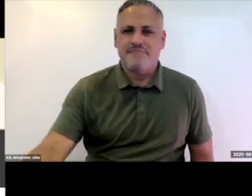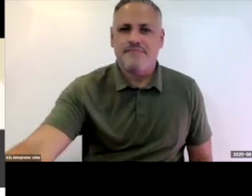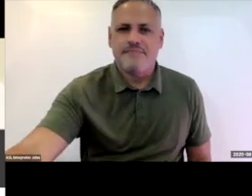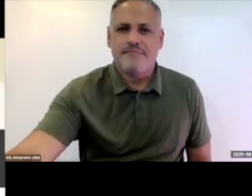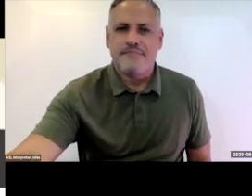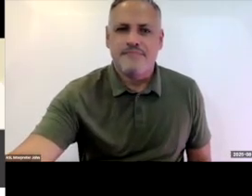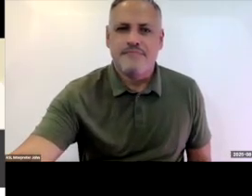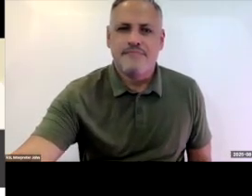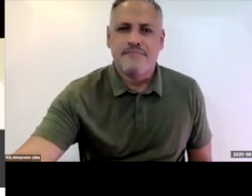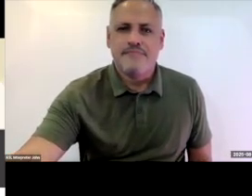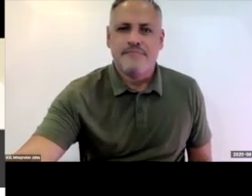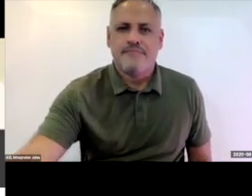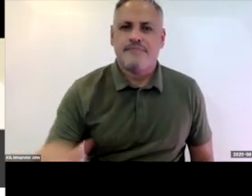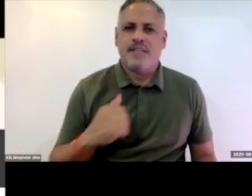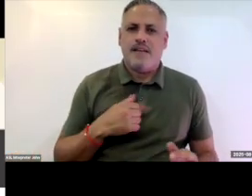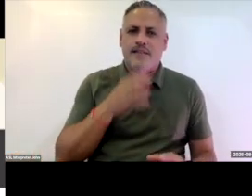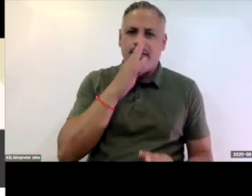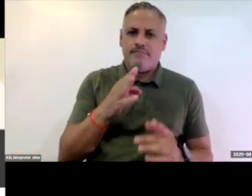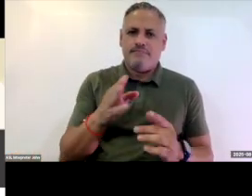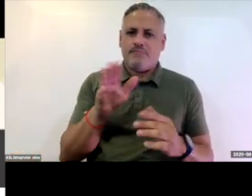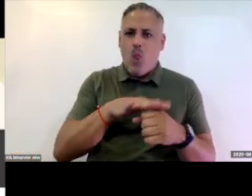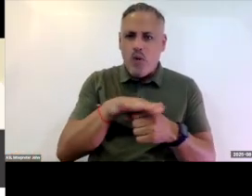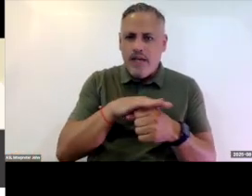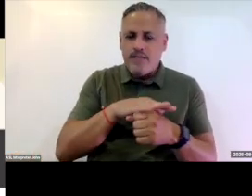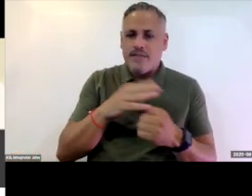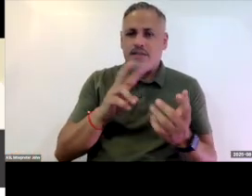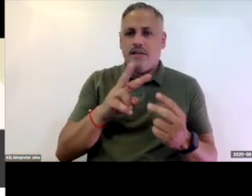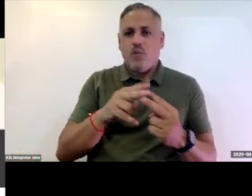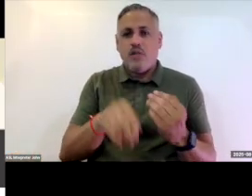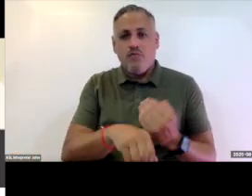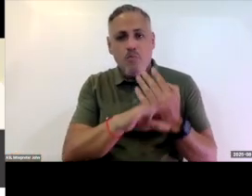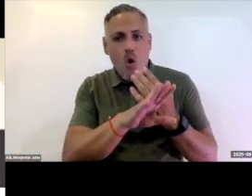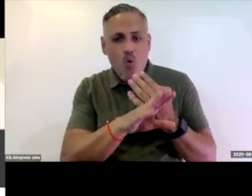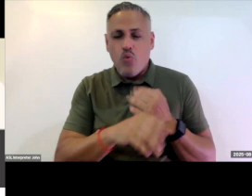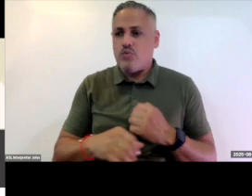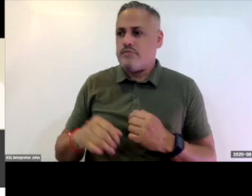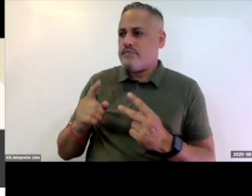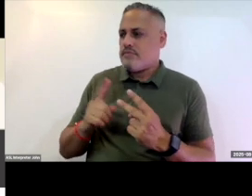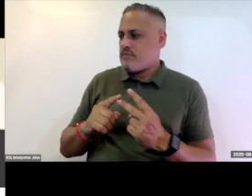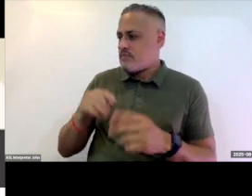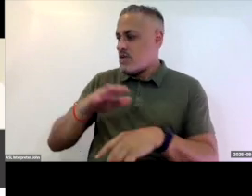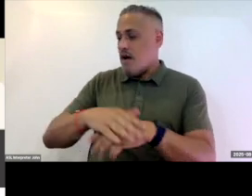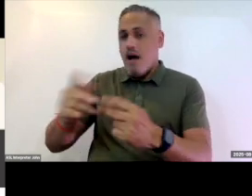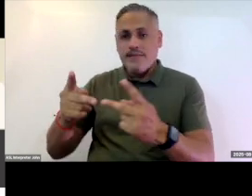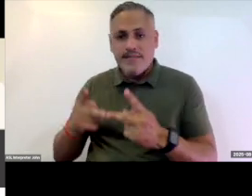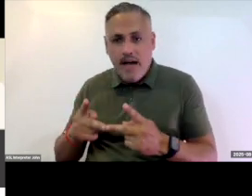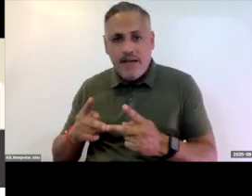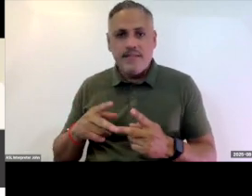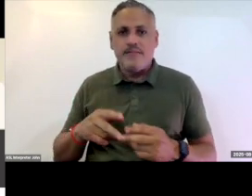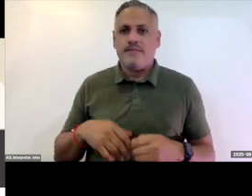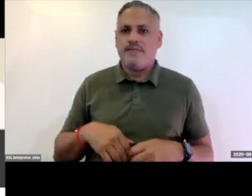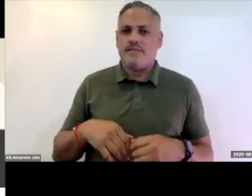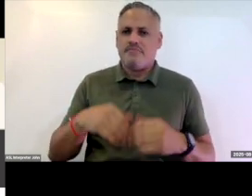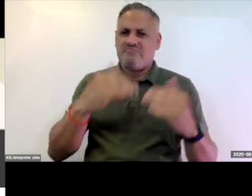the location of where it's going to be, whether it's going to be a remote or it's going to be on site. We can